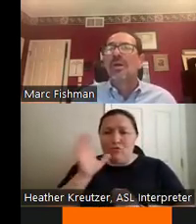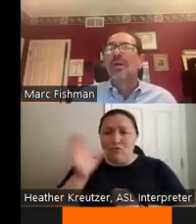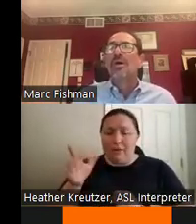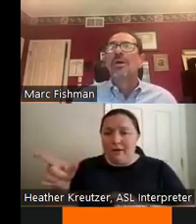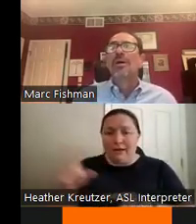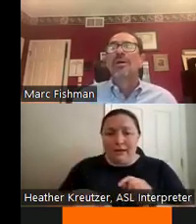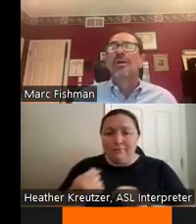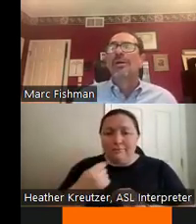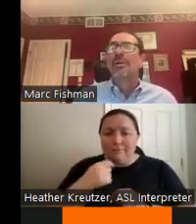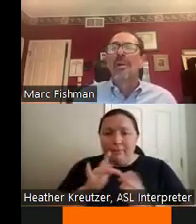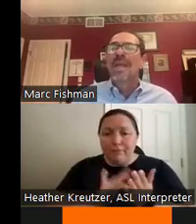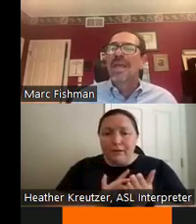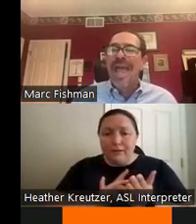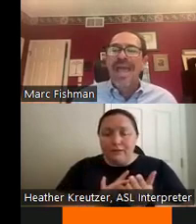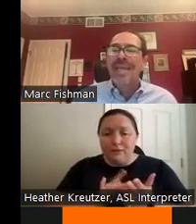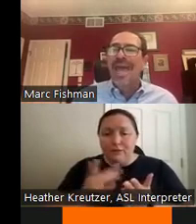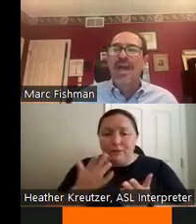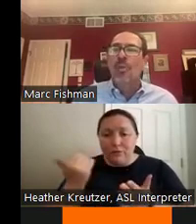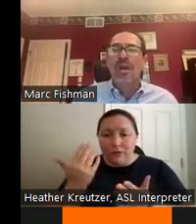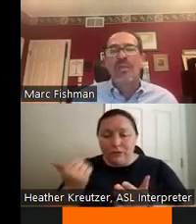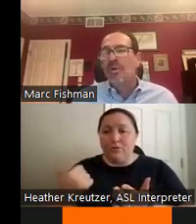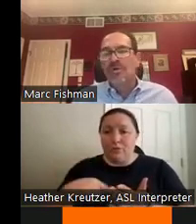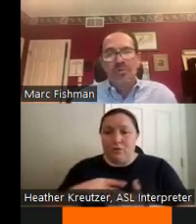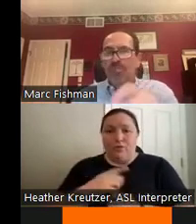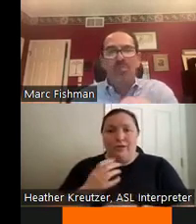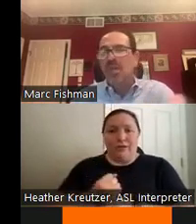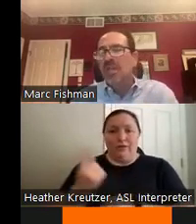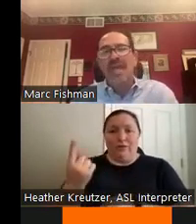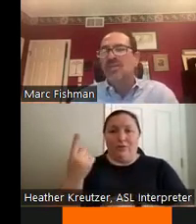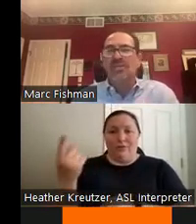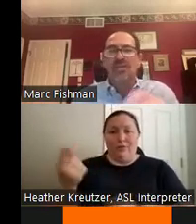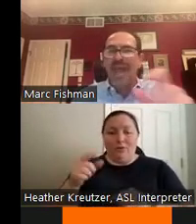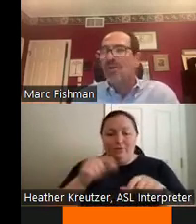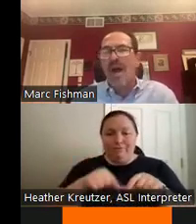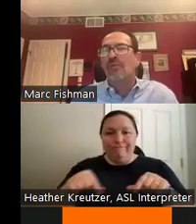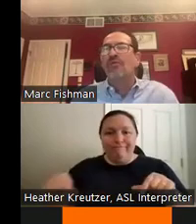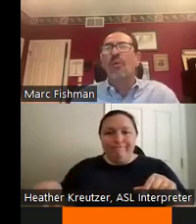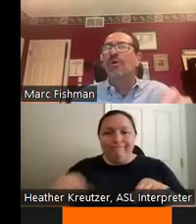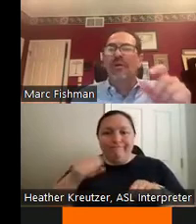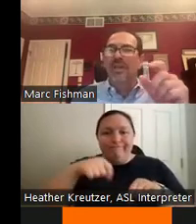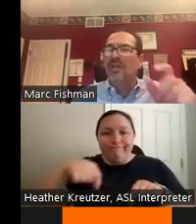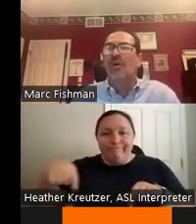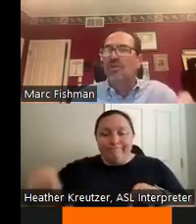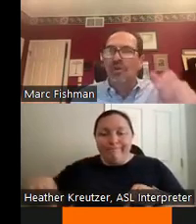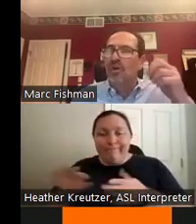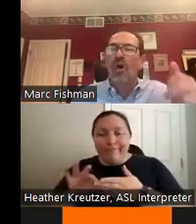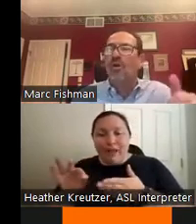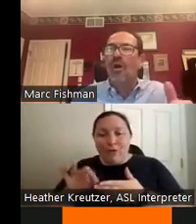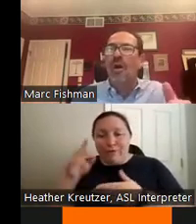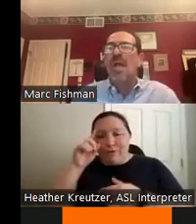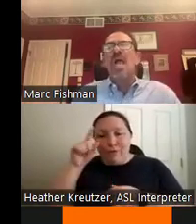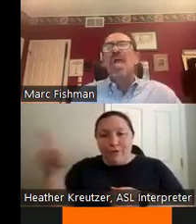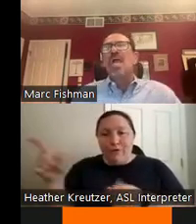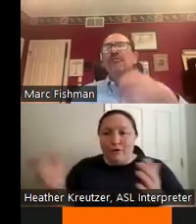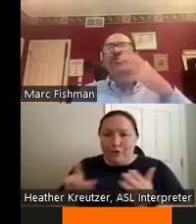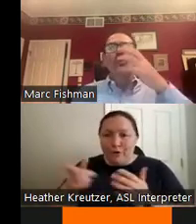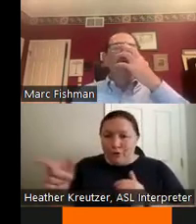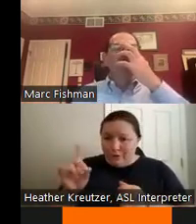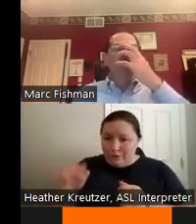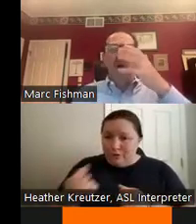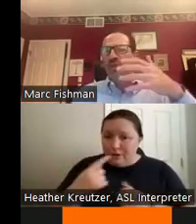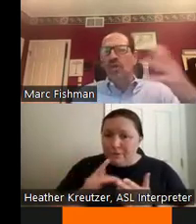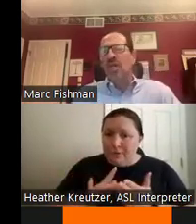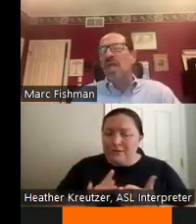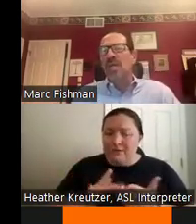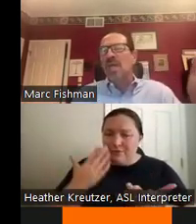pills. We get her one of those pill cases and count them out for her and encourage her and call her up. If